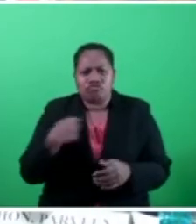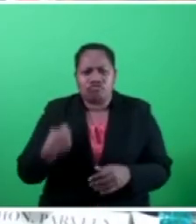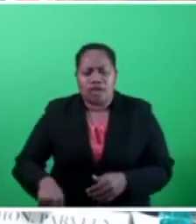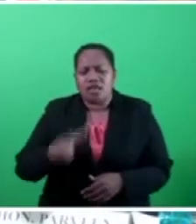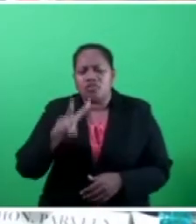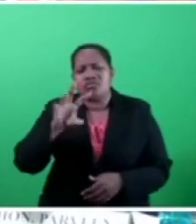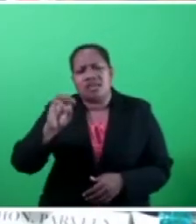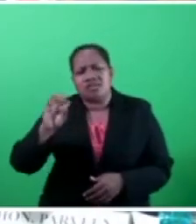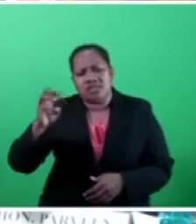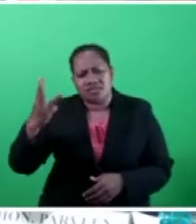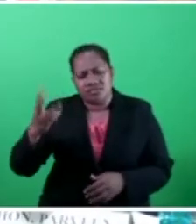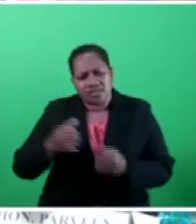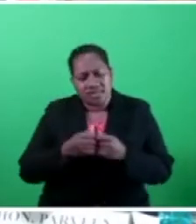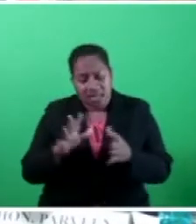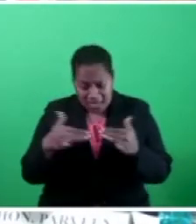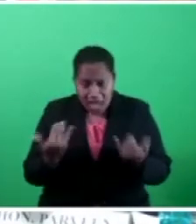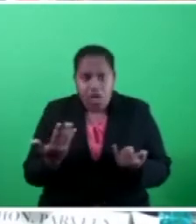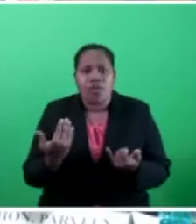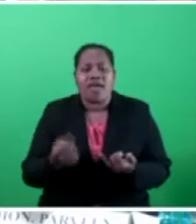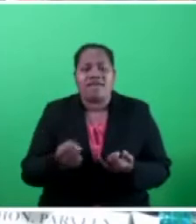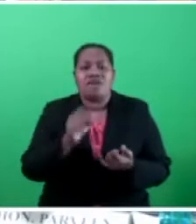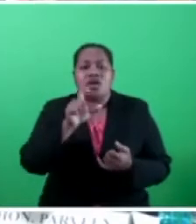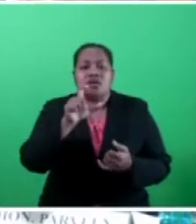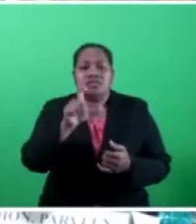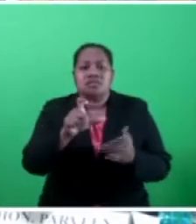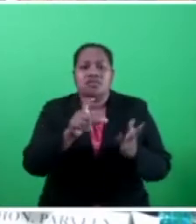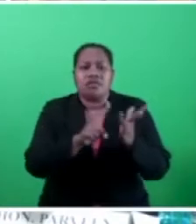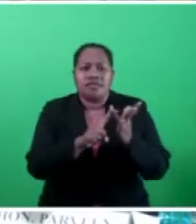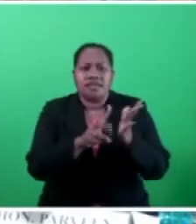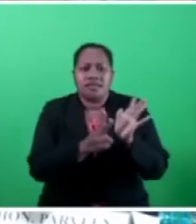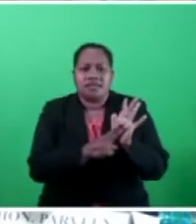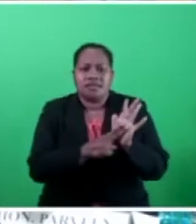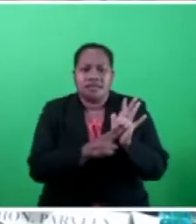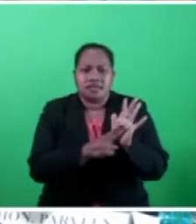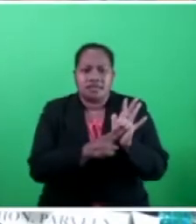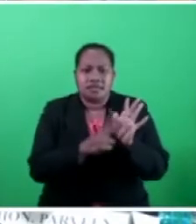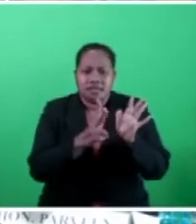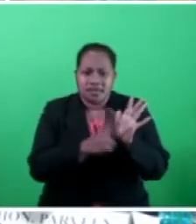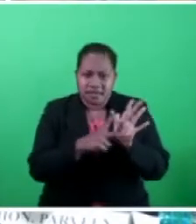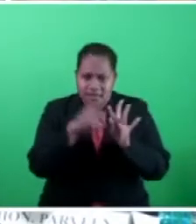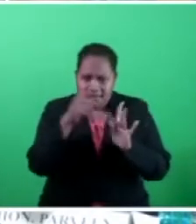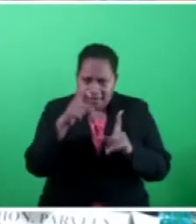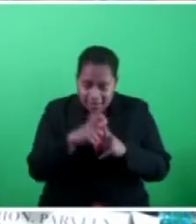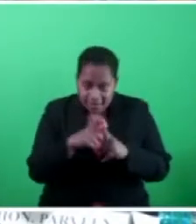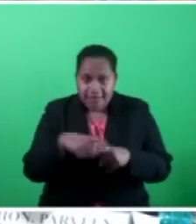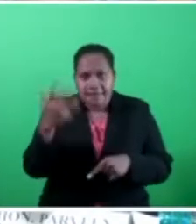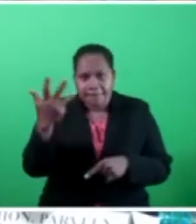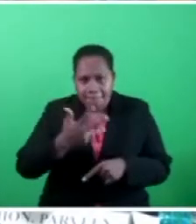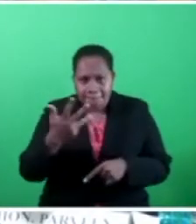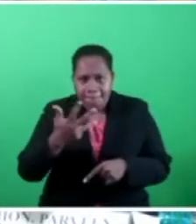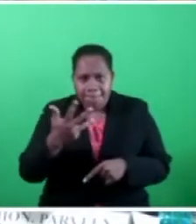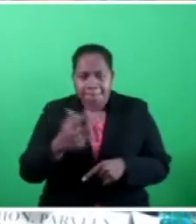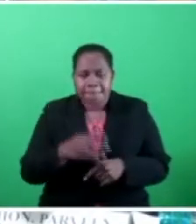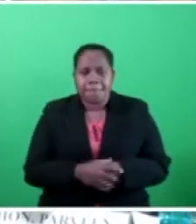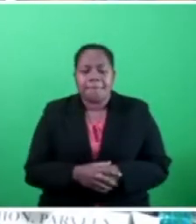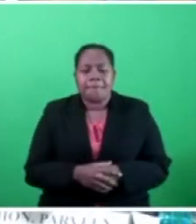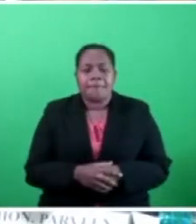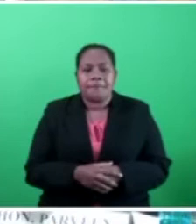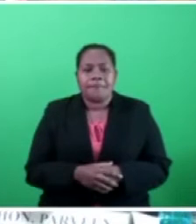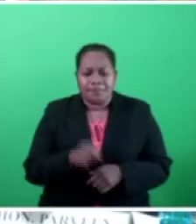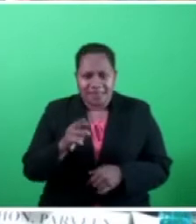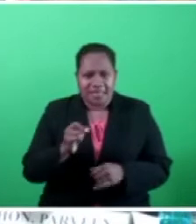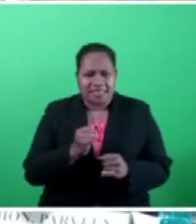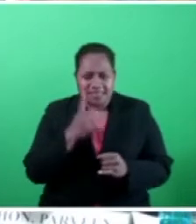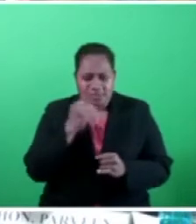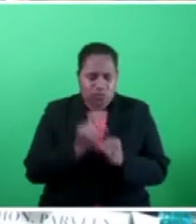now have COVID-19, which is like SARS and MERS, a coronavirus that can cause severe sickness and death.